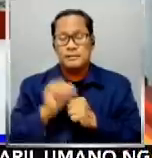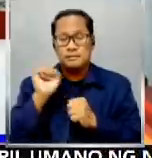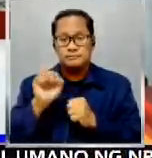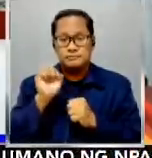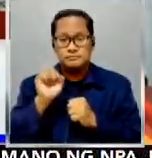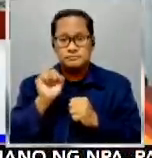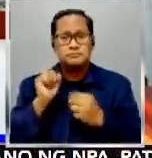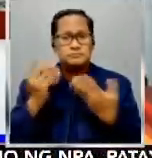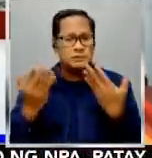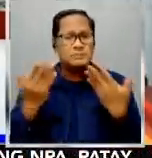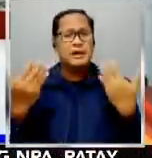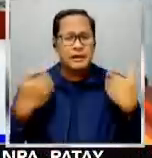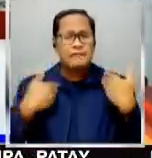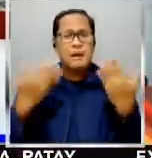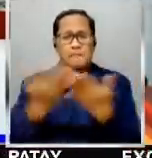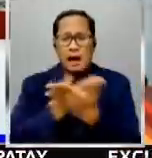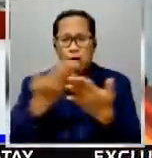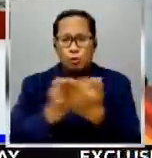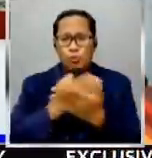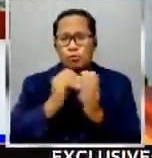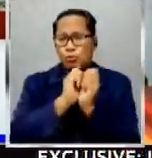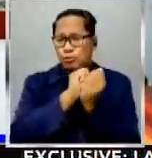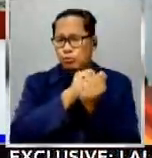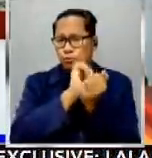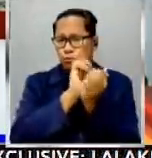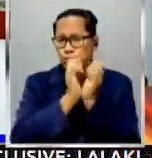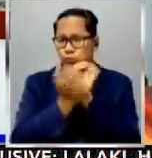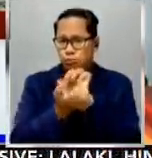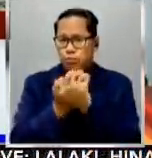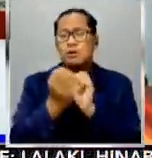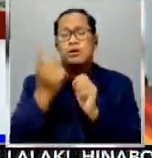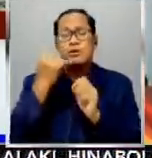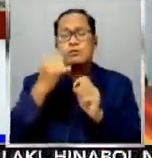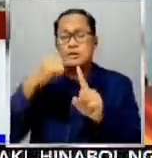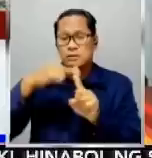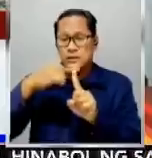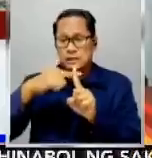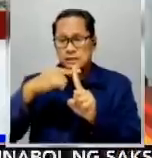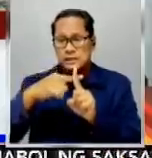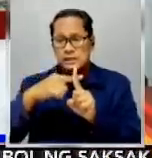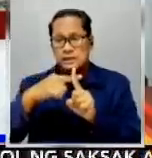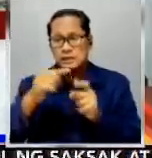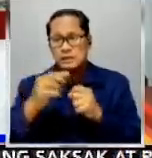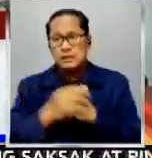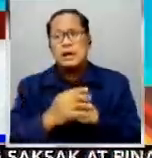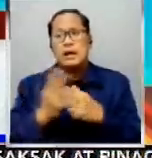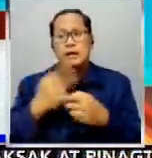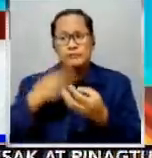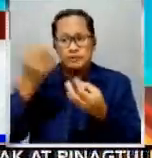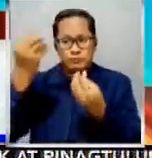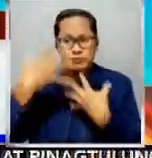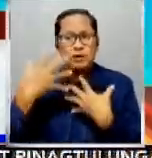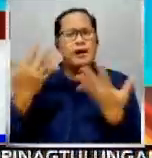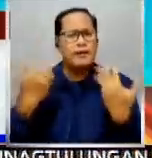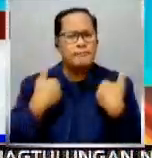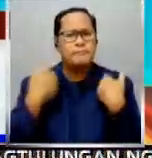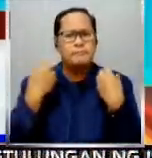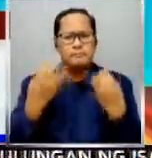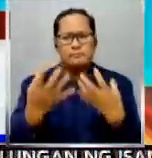because our line list of positive cases had told us that there are so many